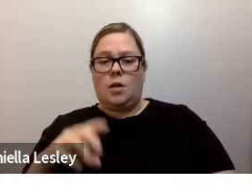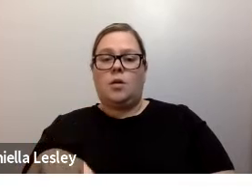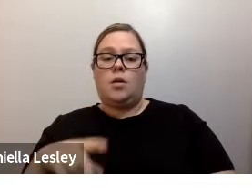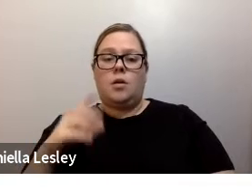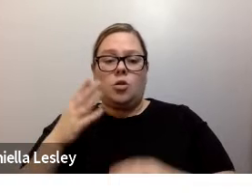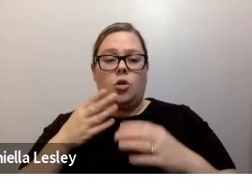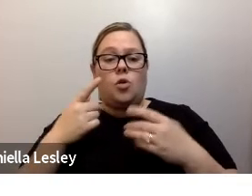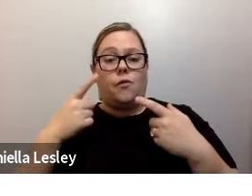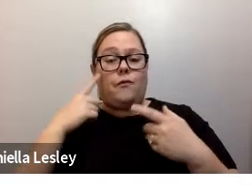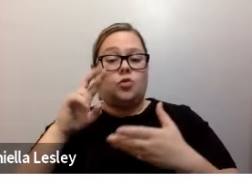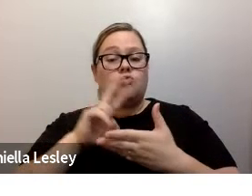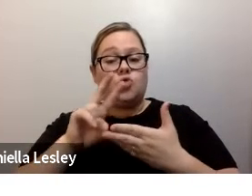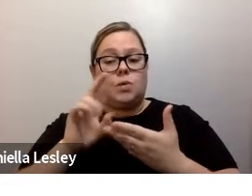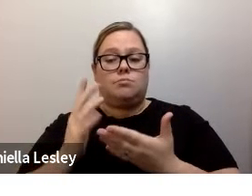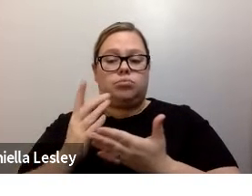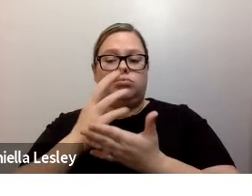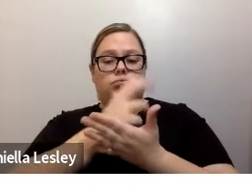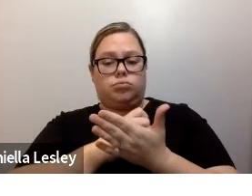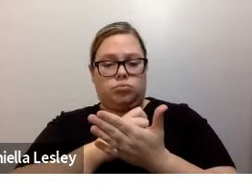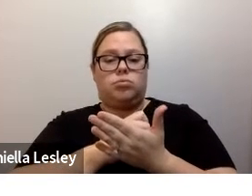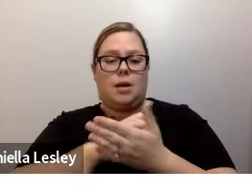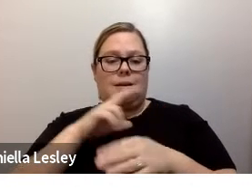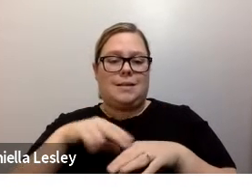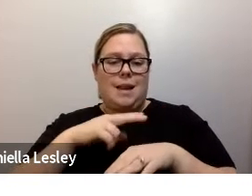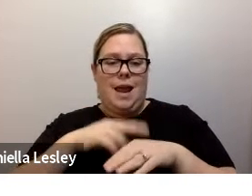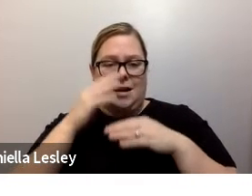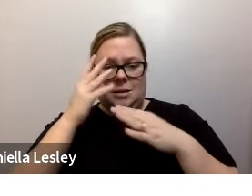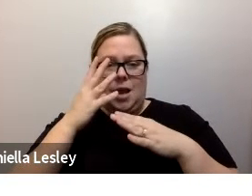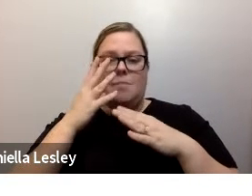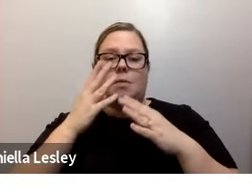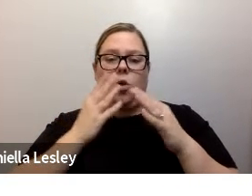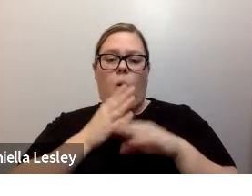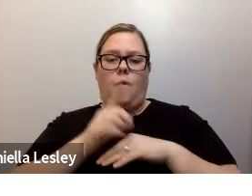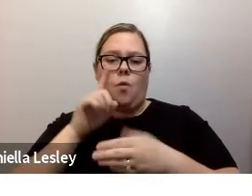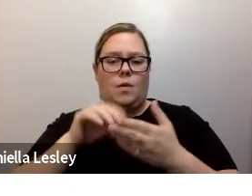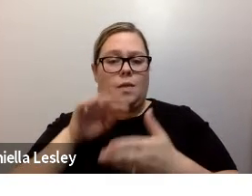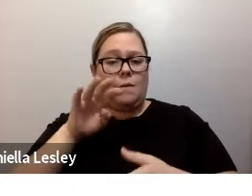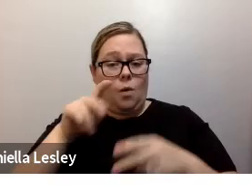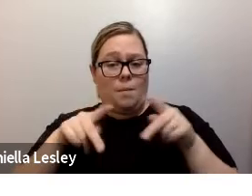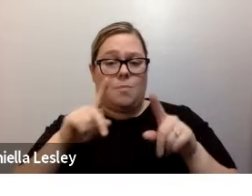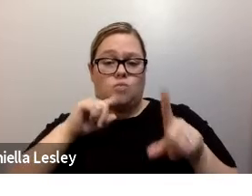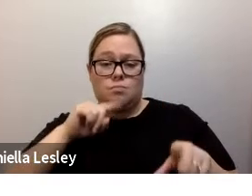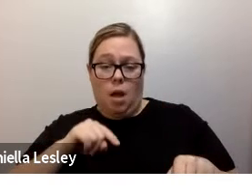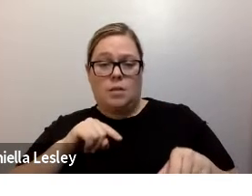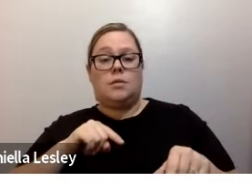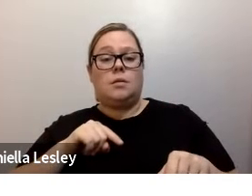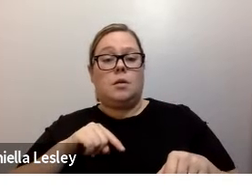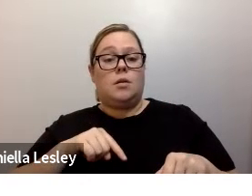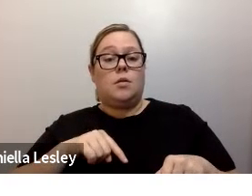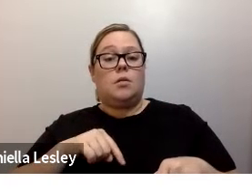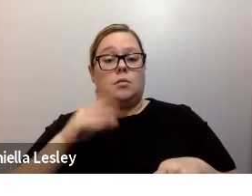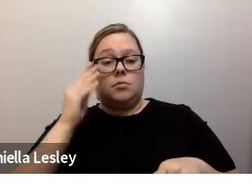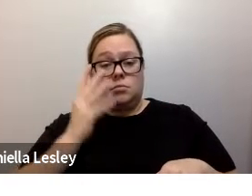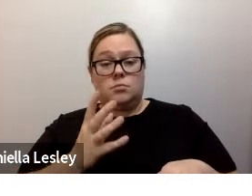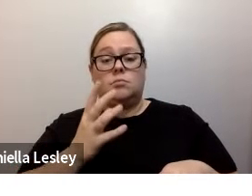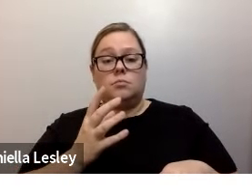2-week period, and we gathered a national representation of over 1,400 people. And so of note is that